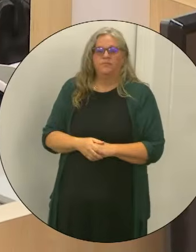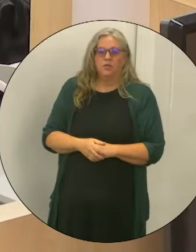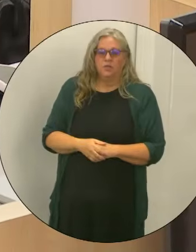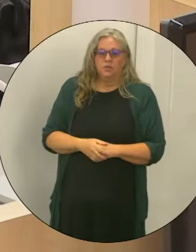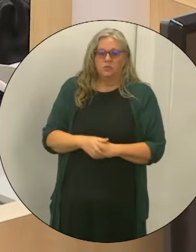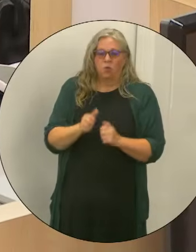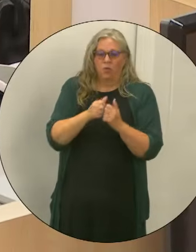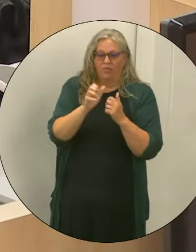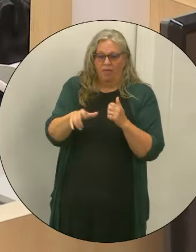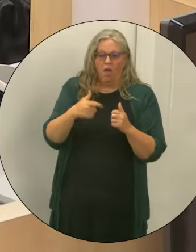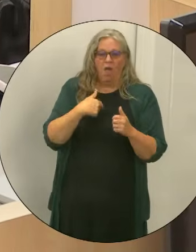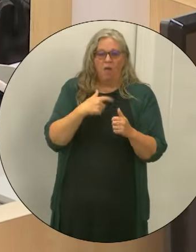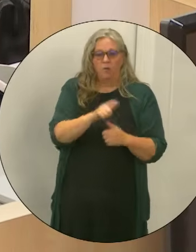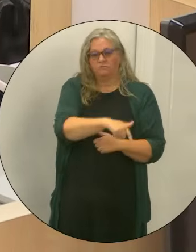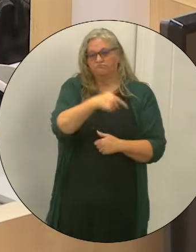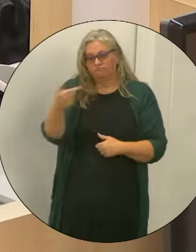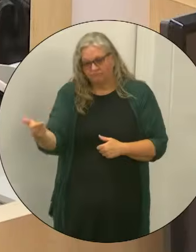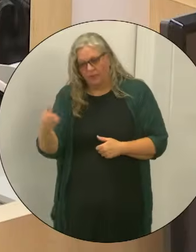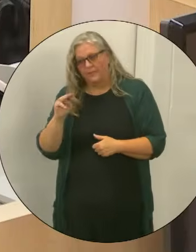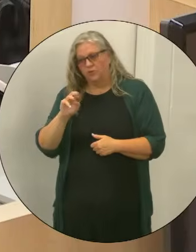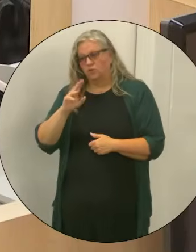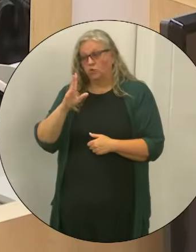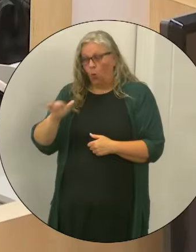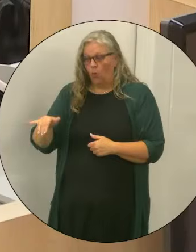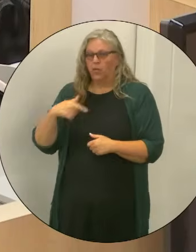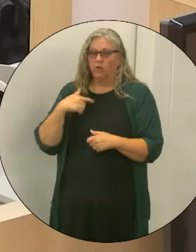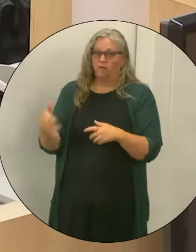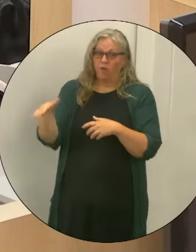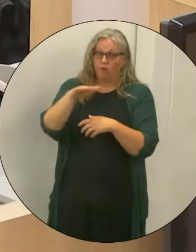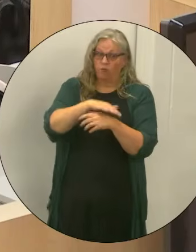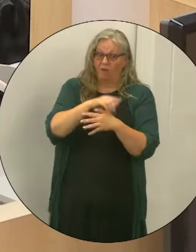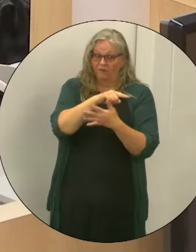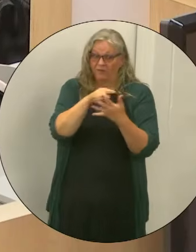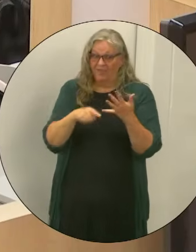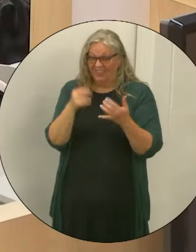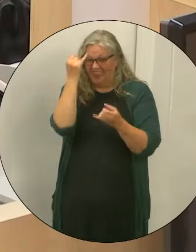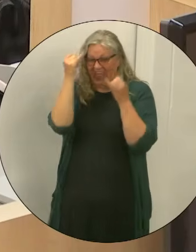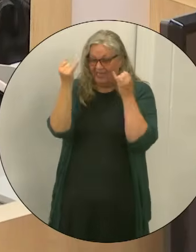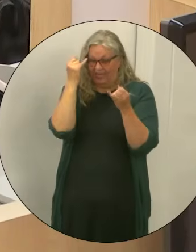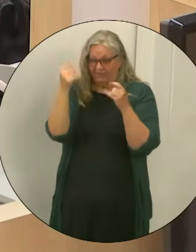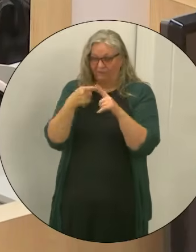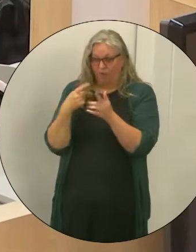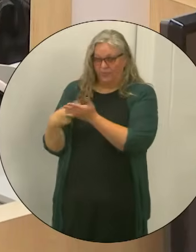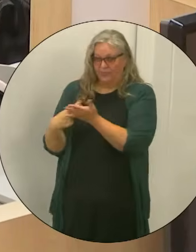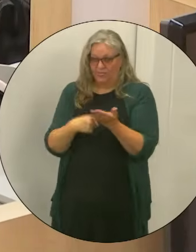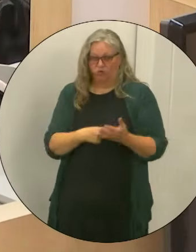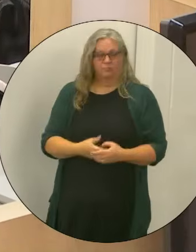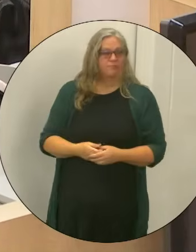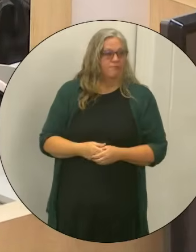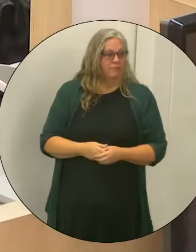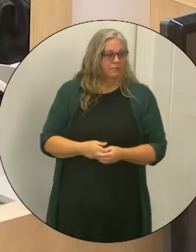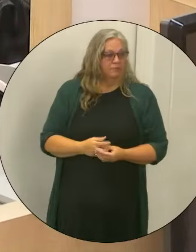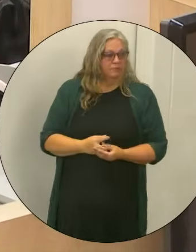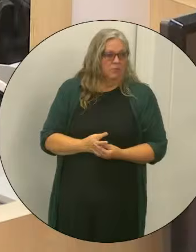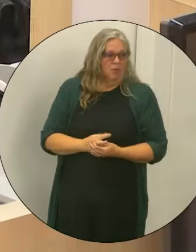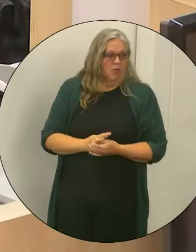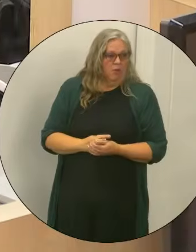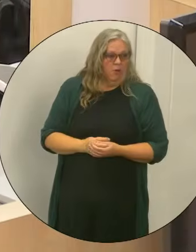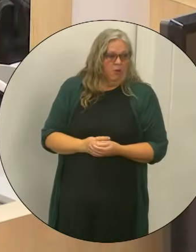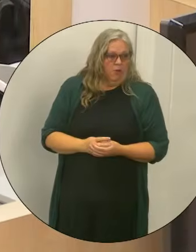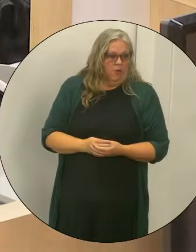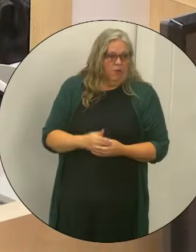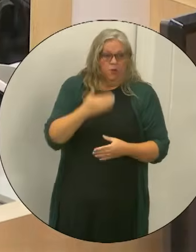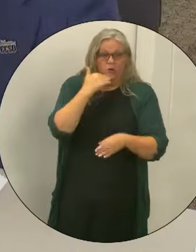I will turn it over to Mr. Saccone to provide an overview of the ideas that have emerged from these discussions. Good